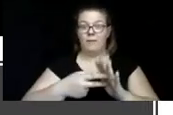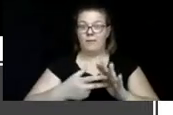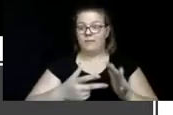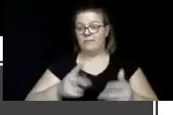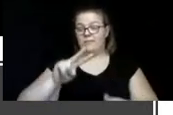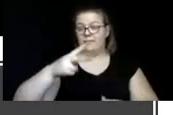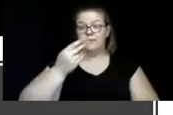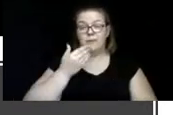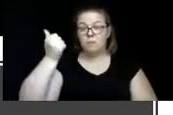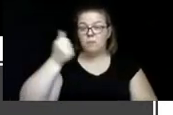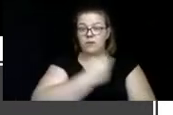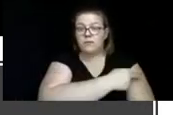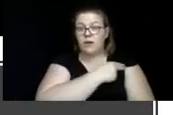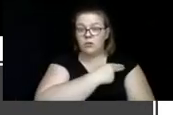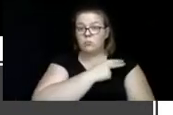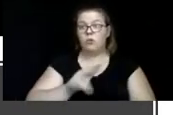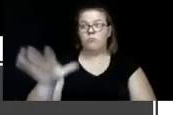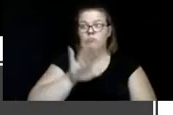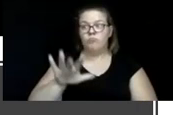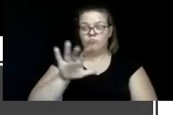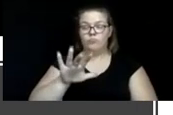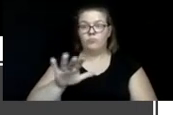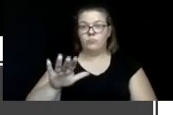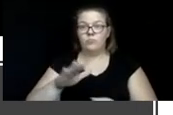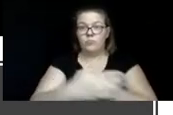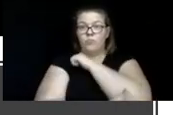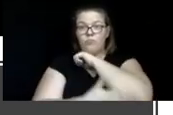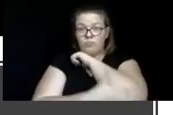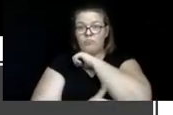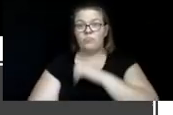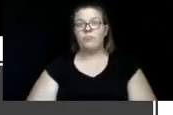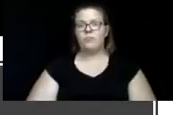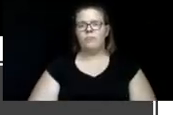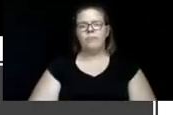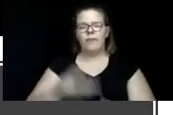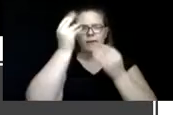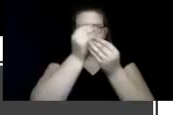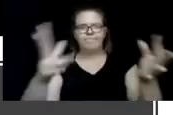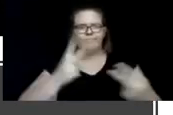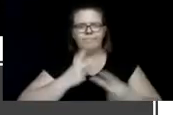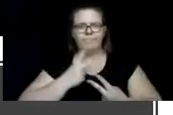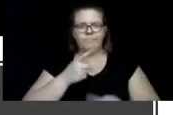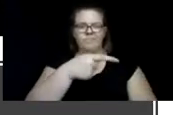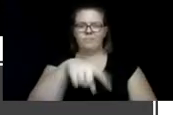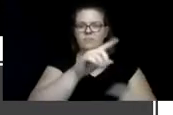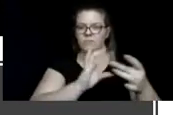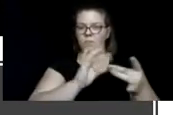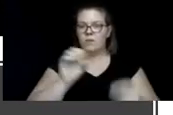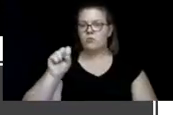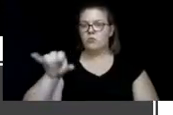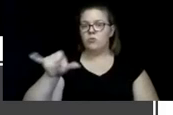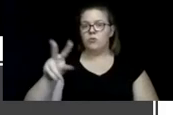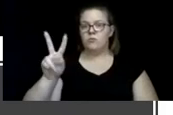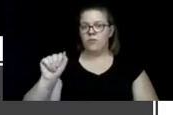I always tell veterans that when they, when they're talking about the Syracuse VA and how good their care